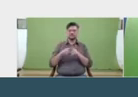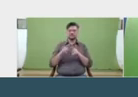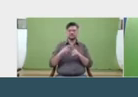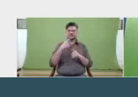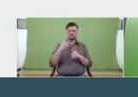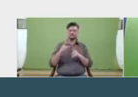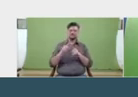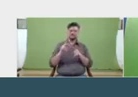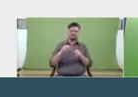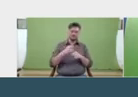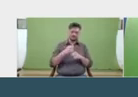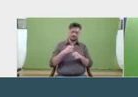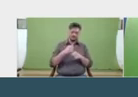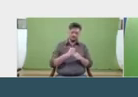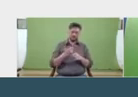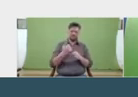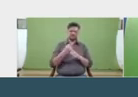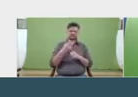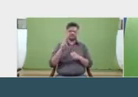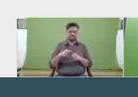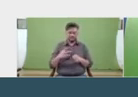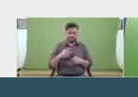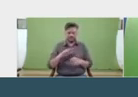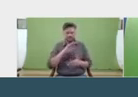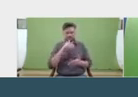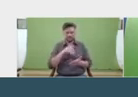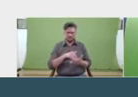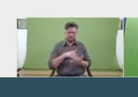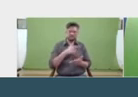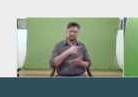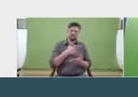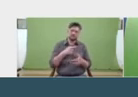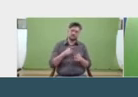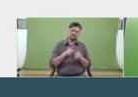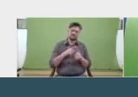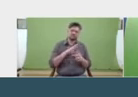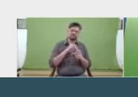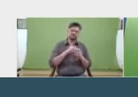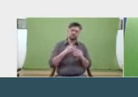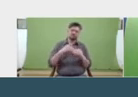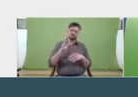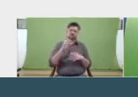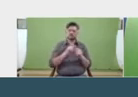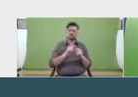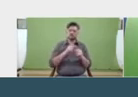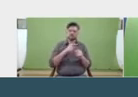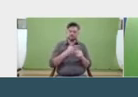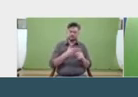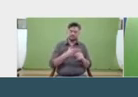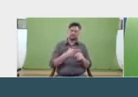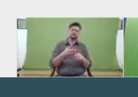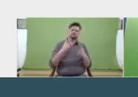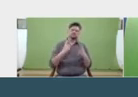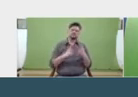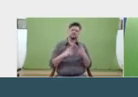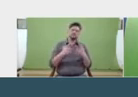dictionaries and grammars and islrtc is very much involved in doing this and then elaboration